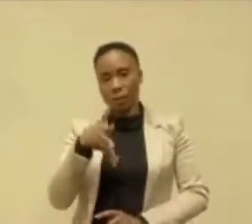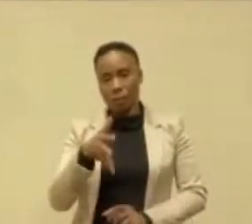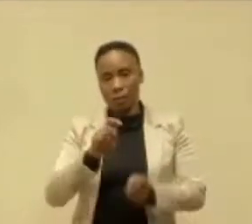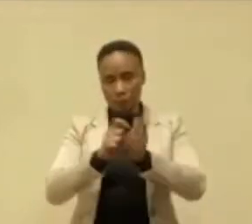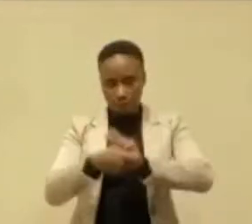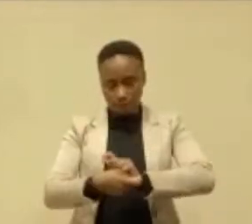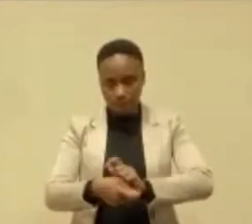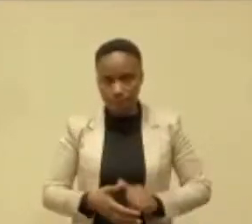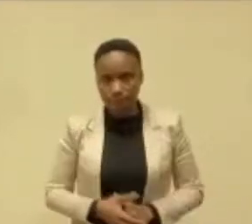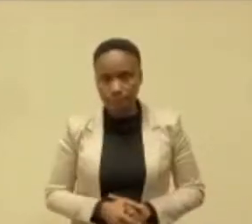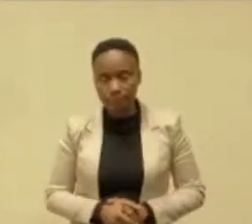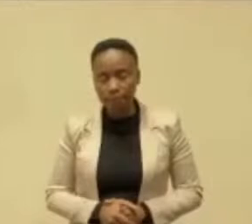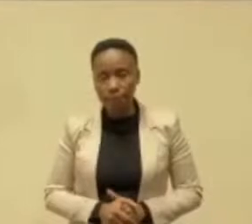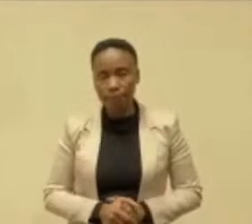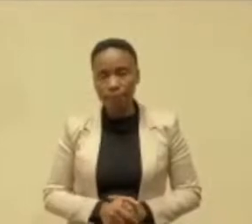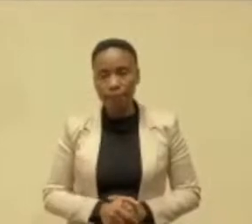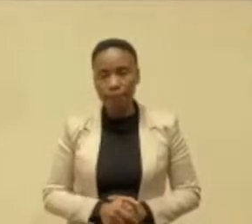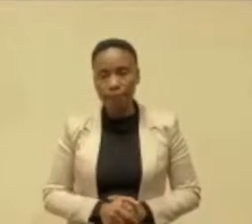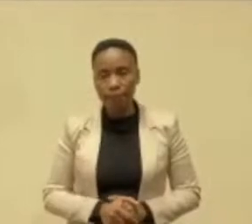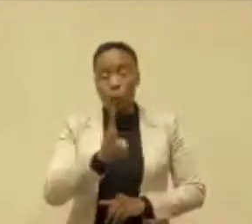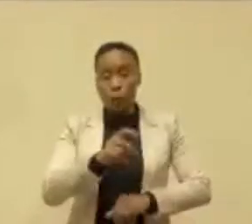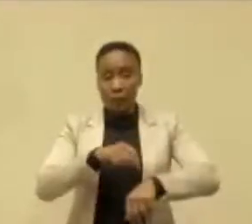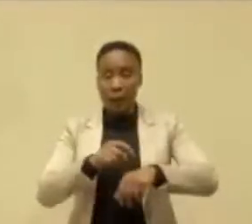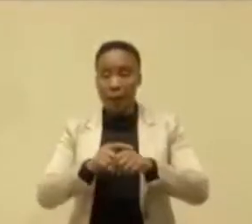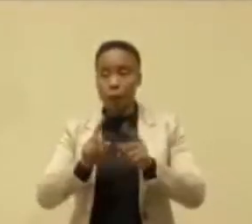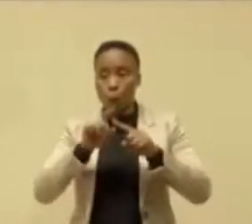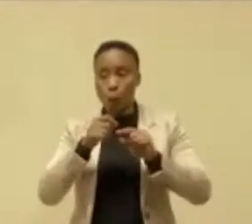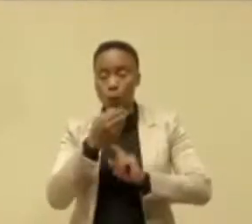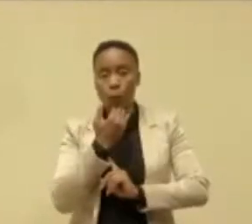and also as we talk to